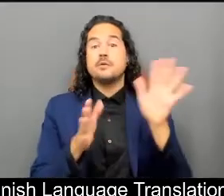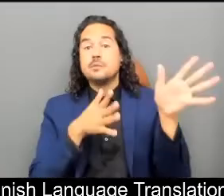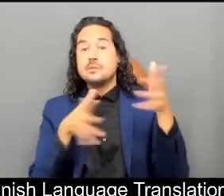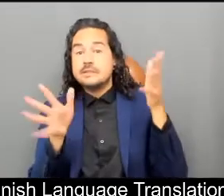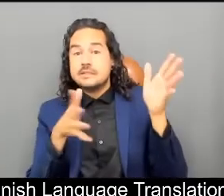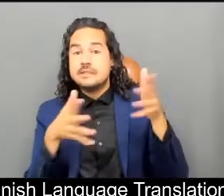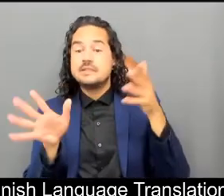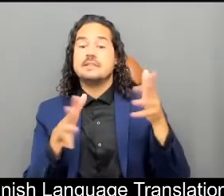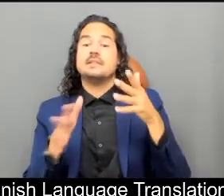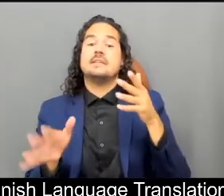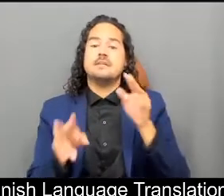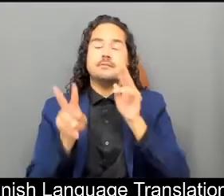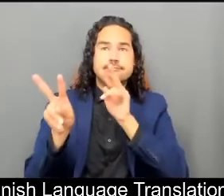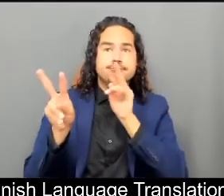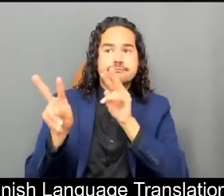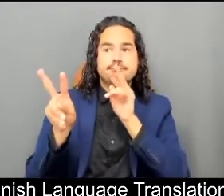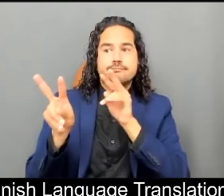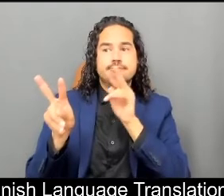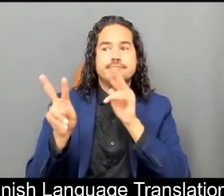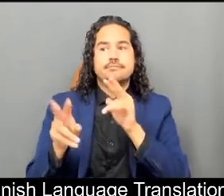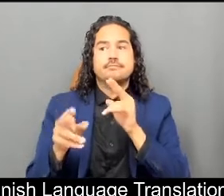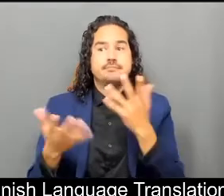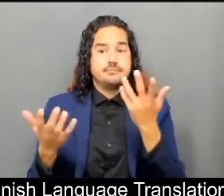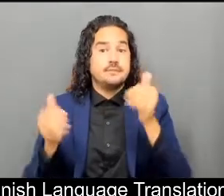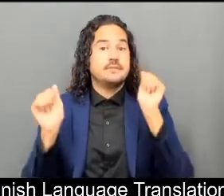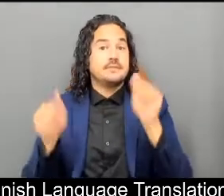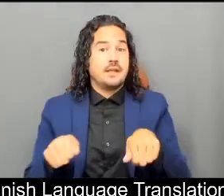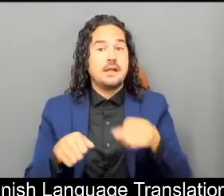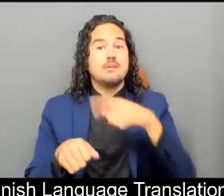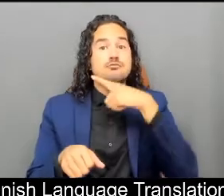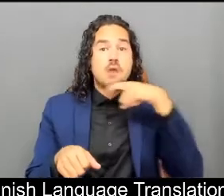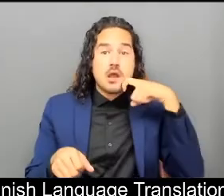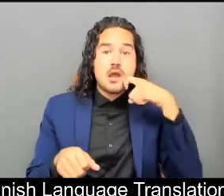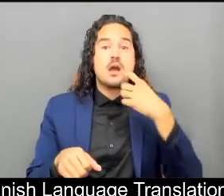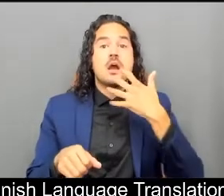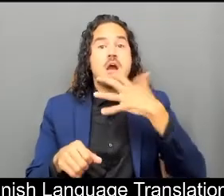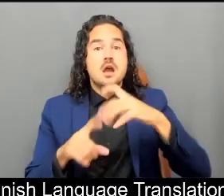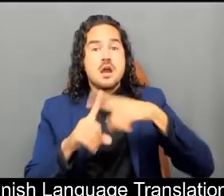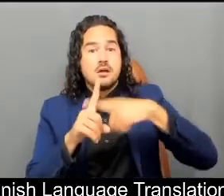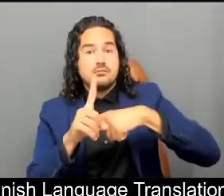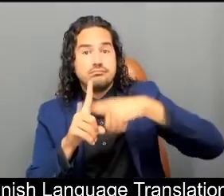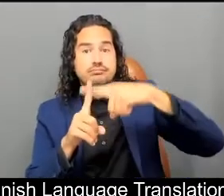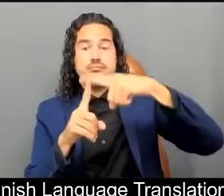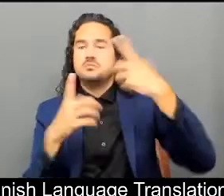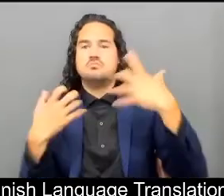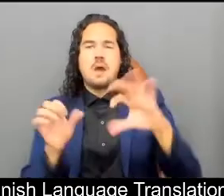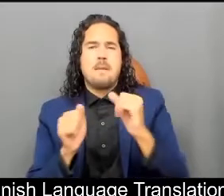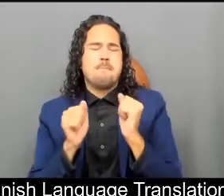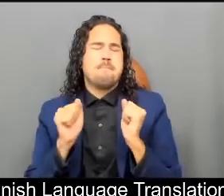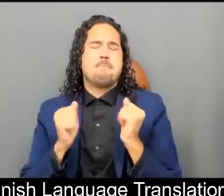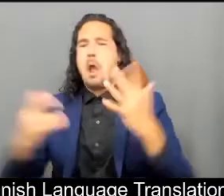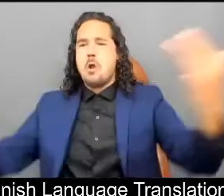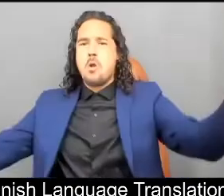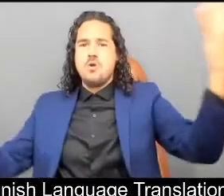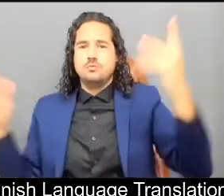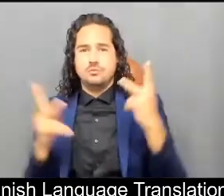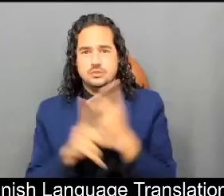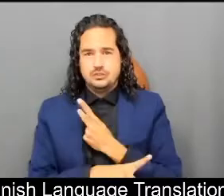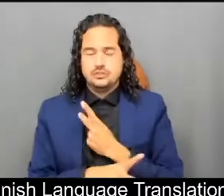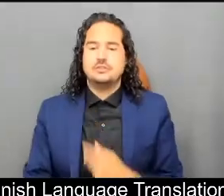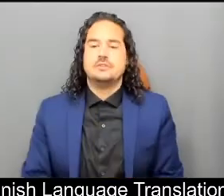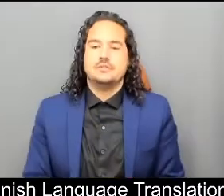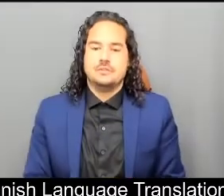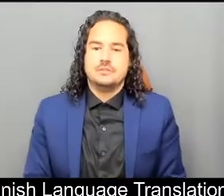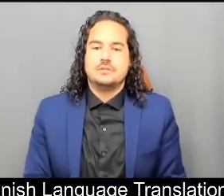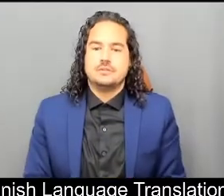RHs, and hotter temperatures, that our fire won't escape. Okay? The other piece I want to talk about, so when we talk about